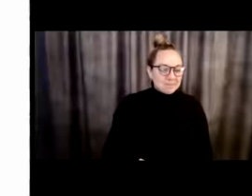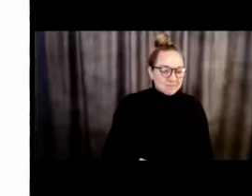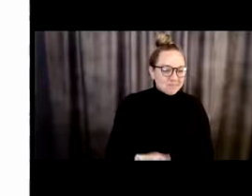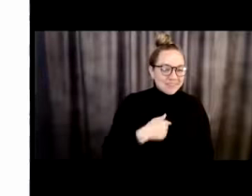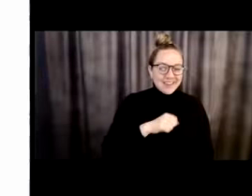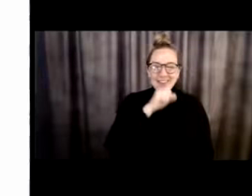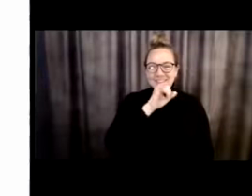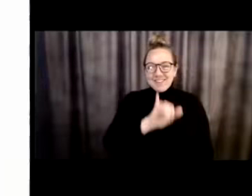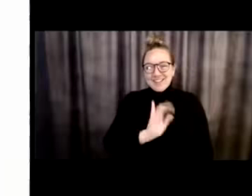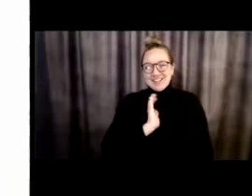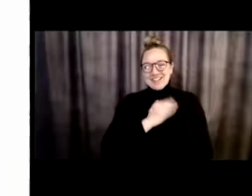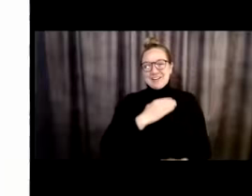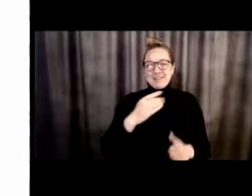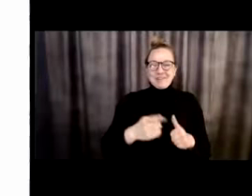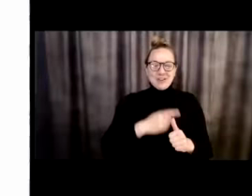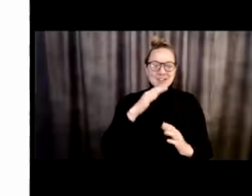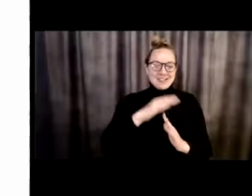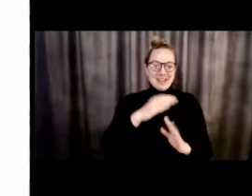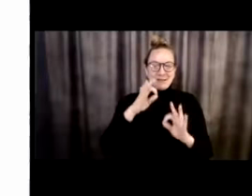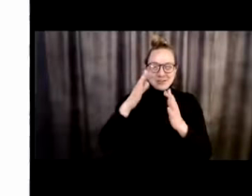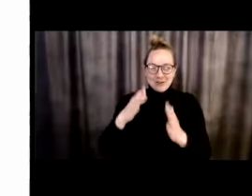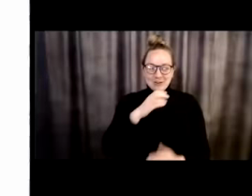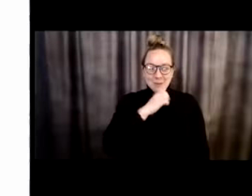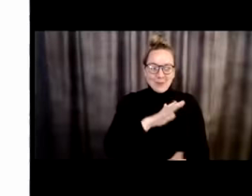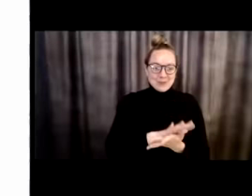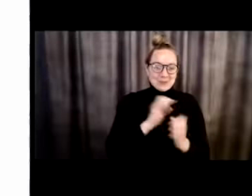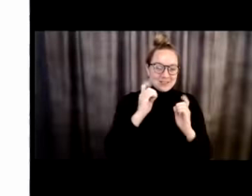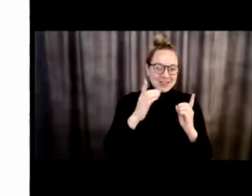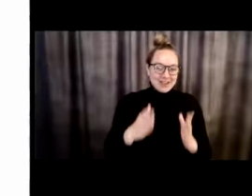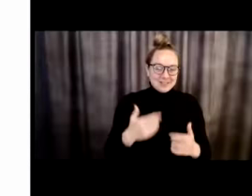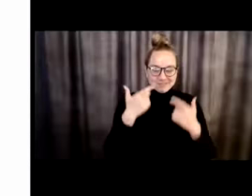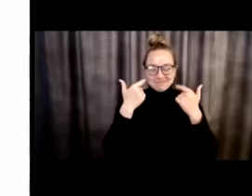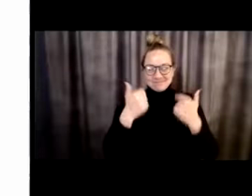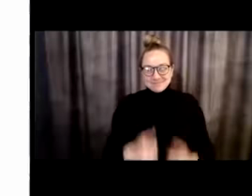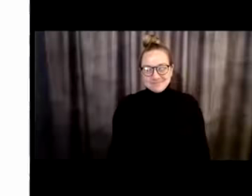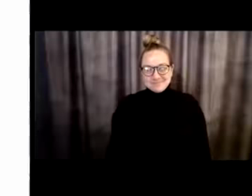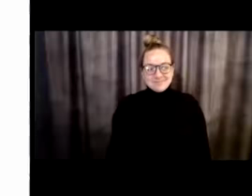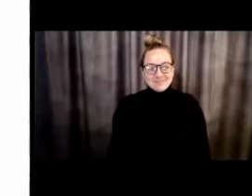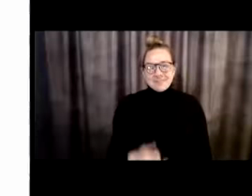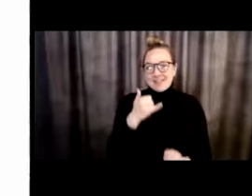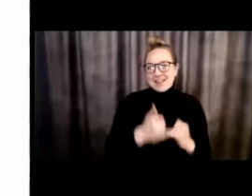the top distractor. All right, final one.